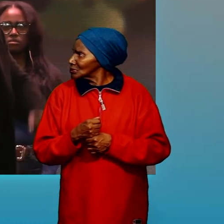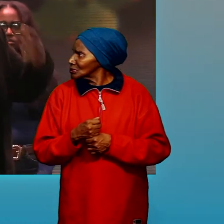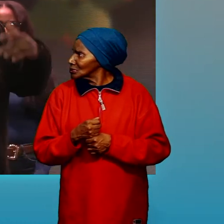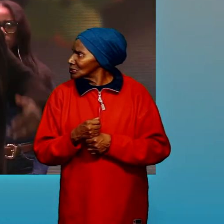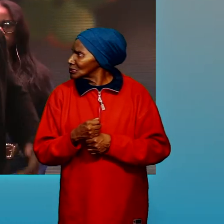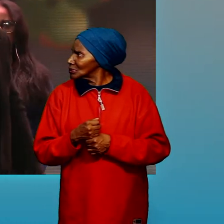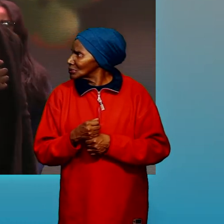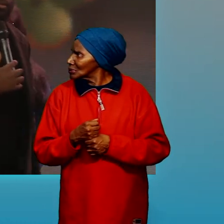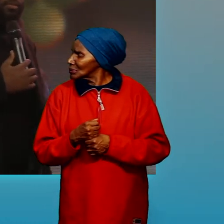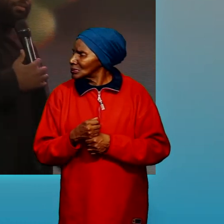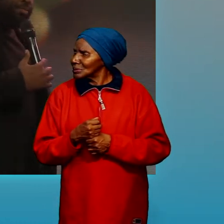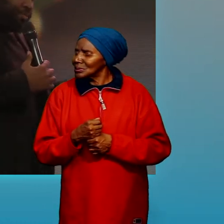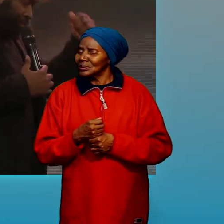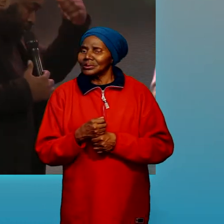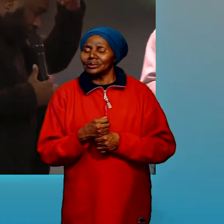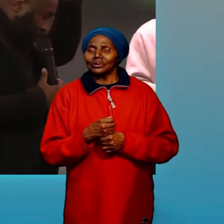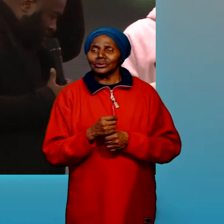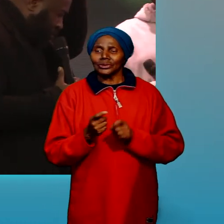I want everyone to close their eyes.